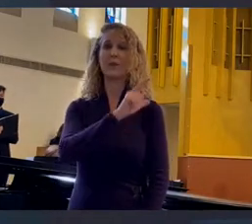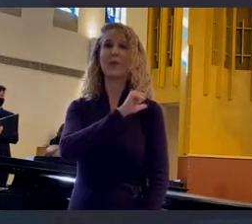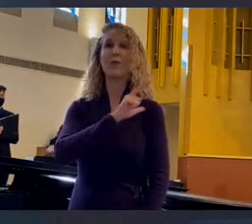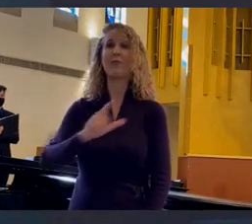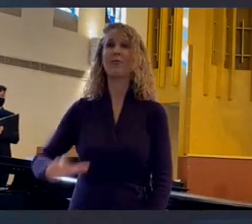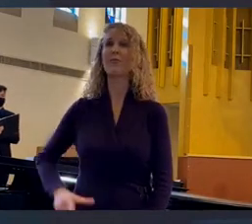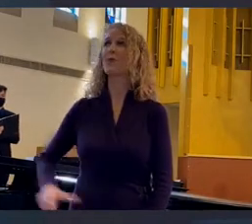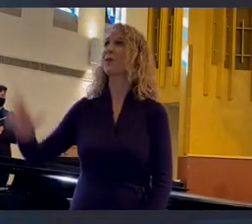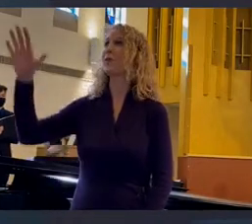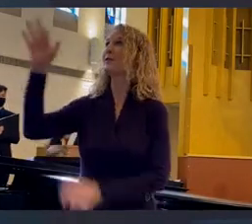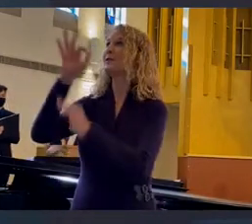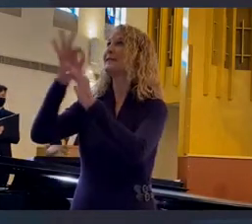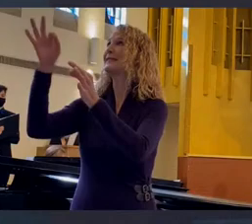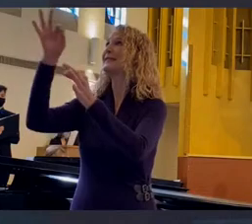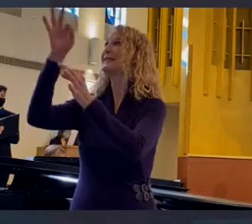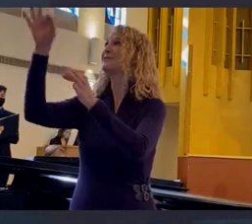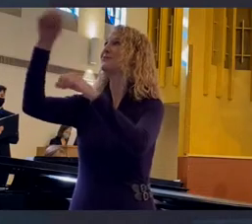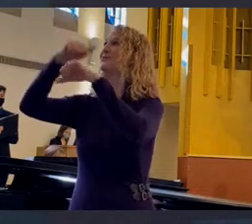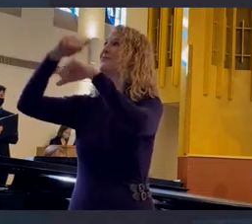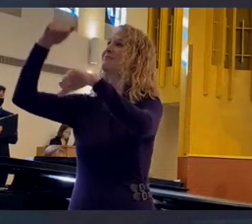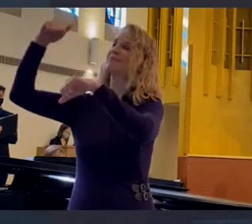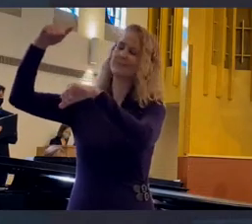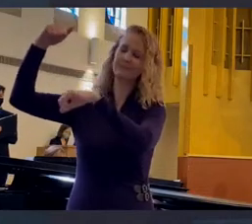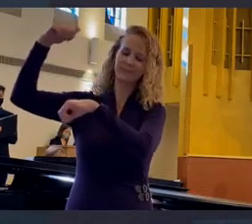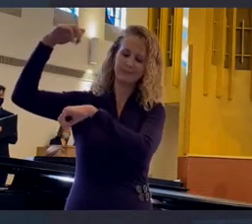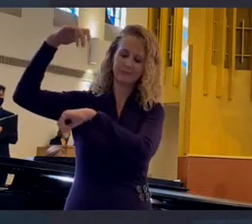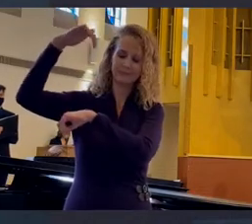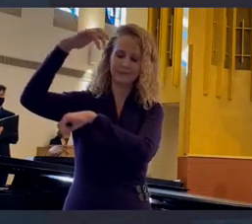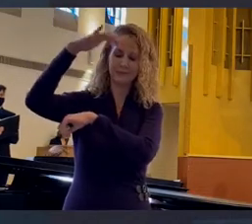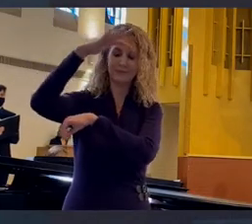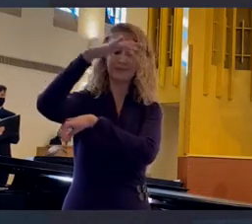Lord, send out your spirit.